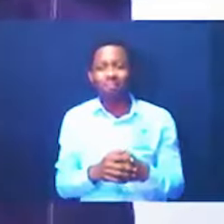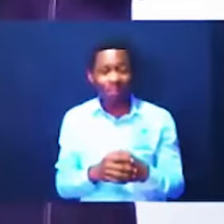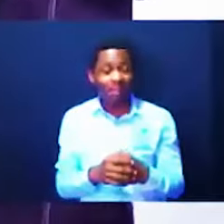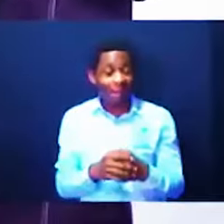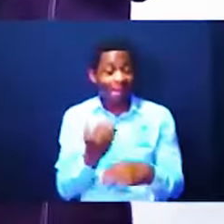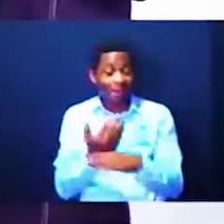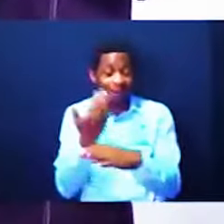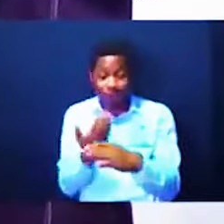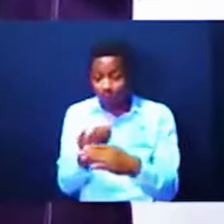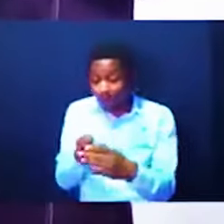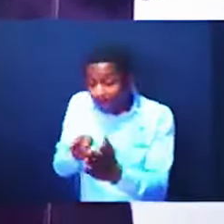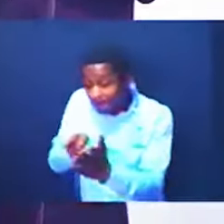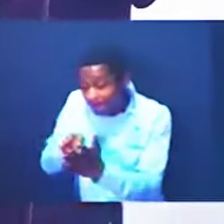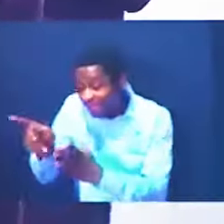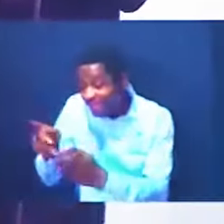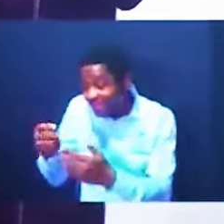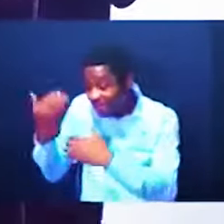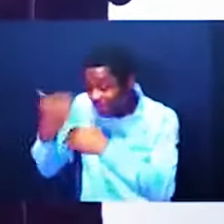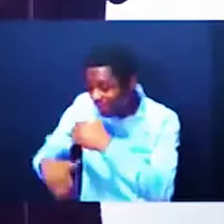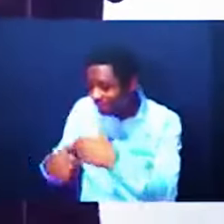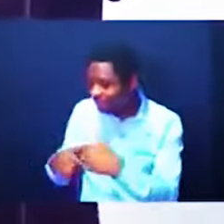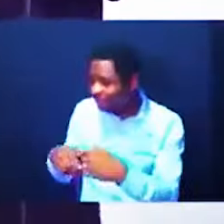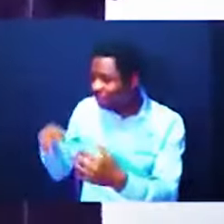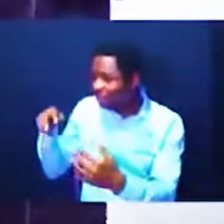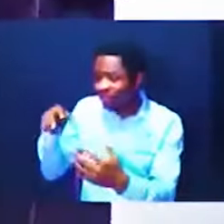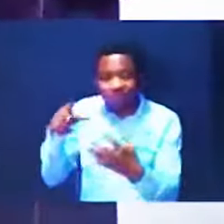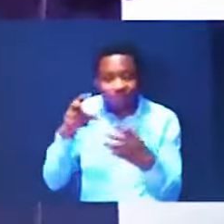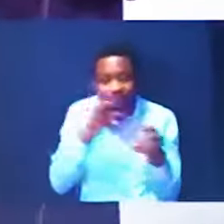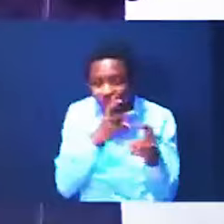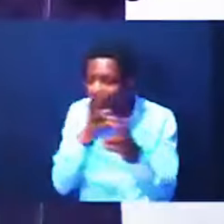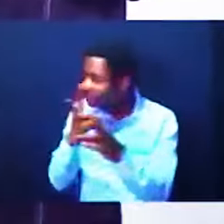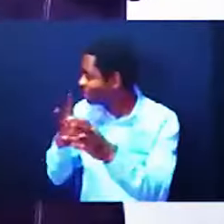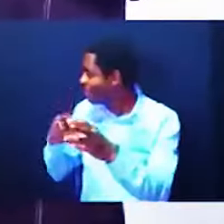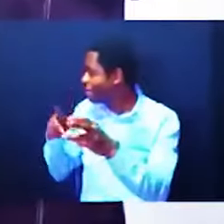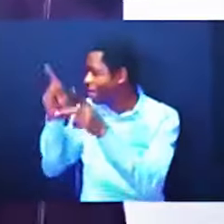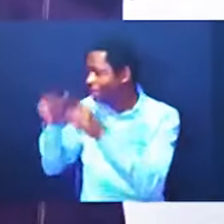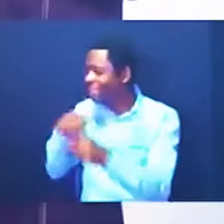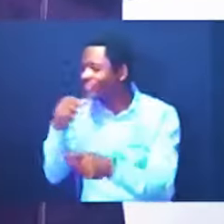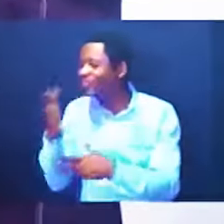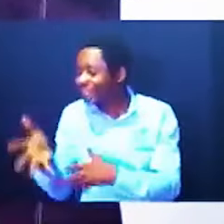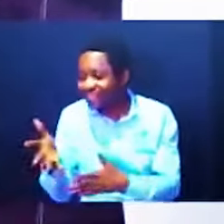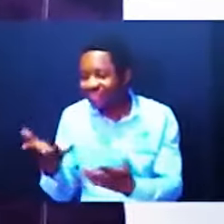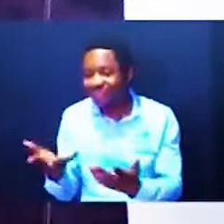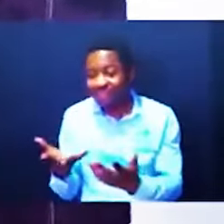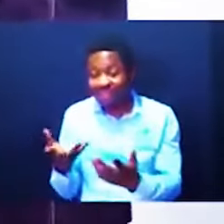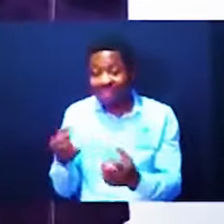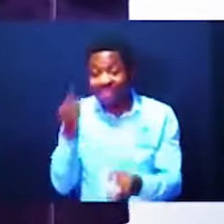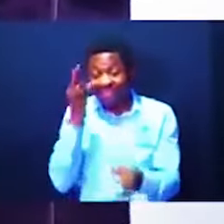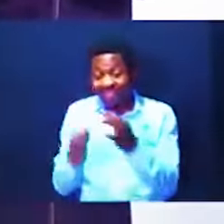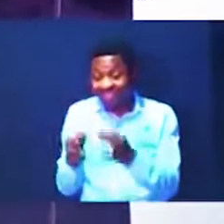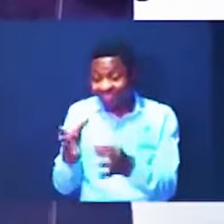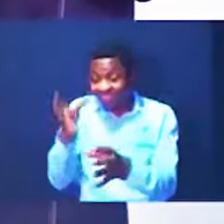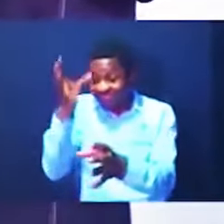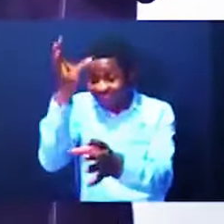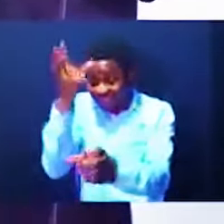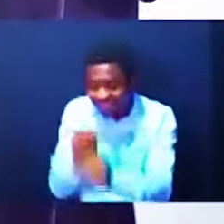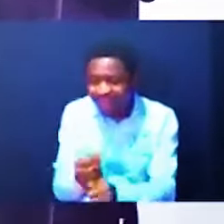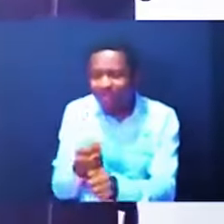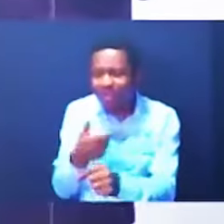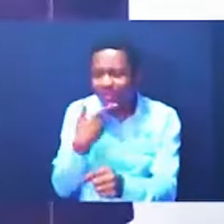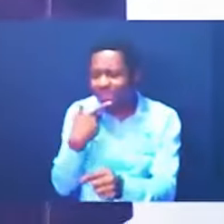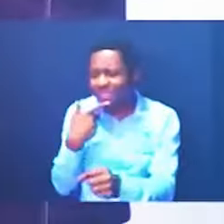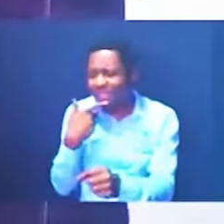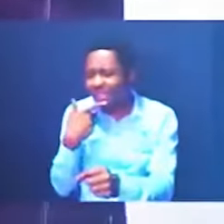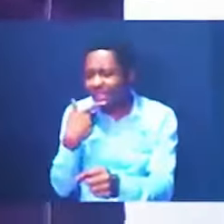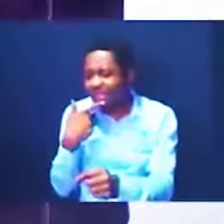that that person is not around. So once you have the bread, the person says, hey, put it down and leave. That is the game. You have to put it down